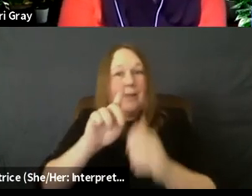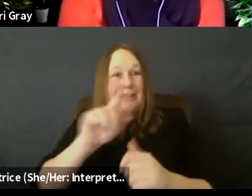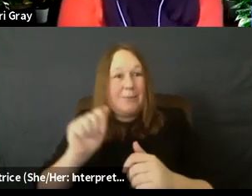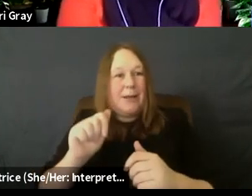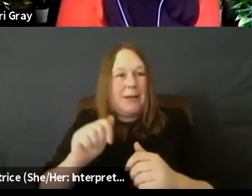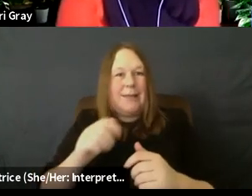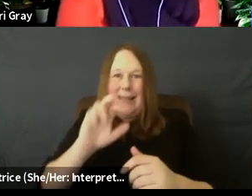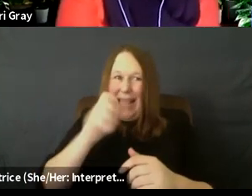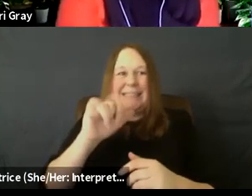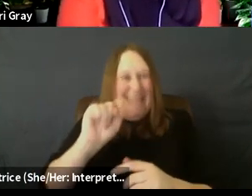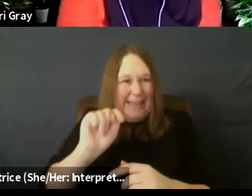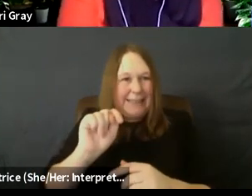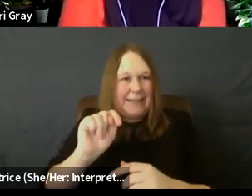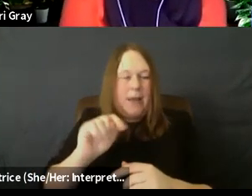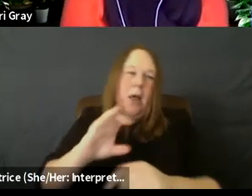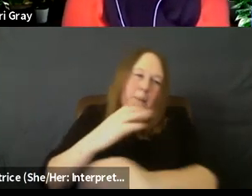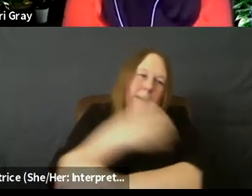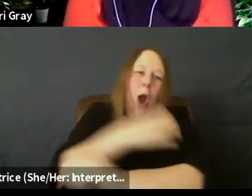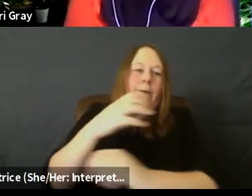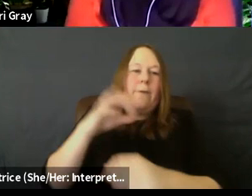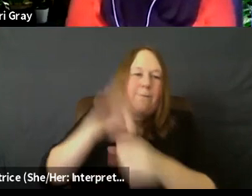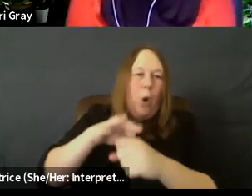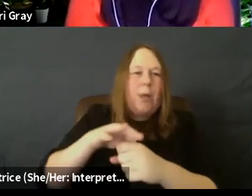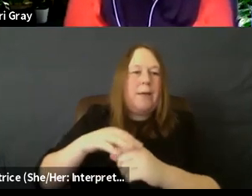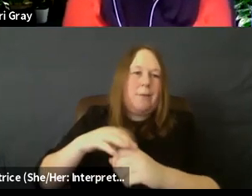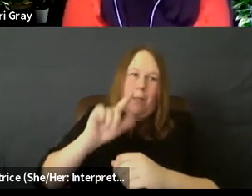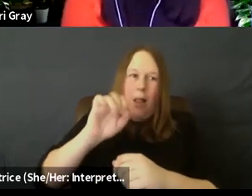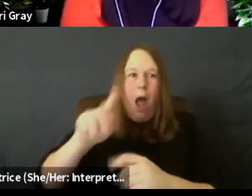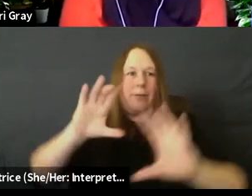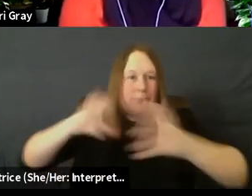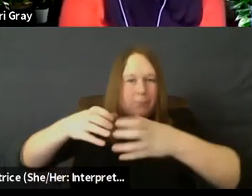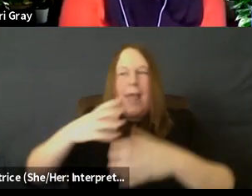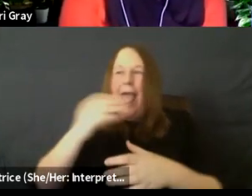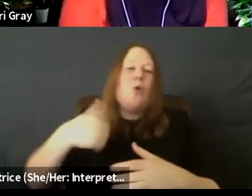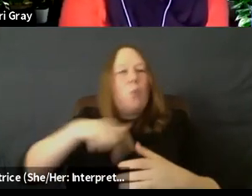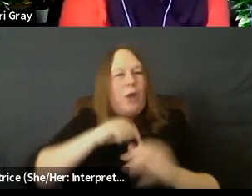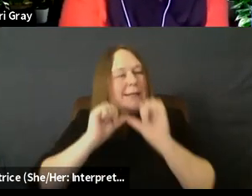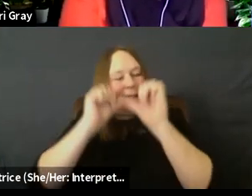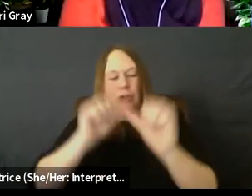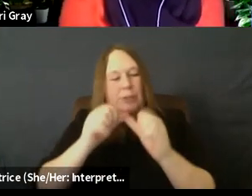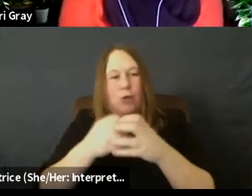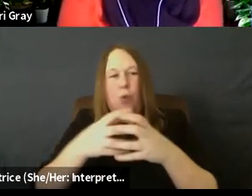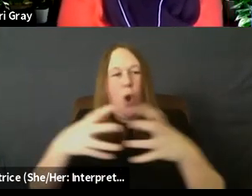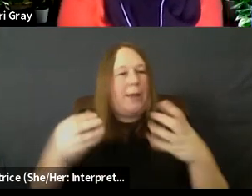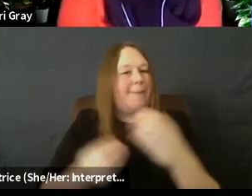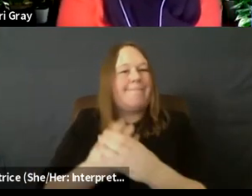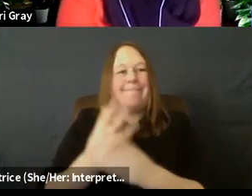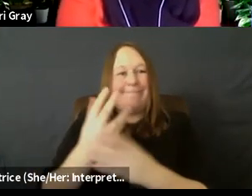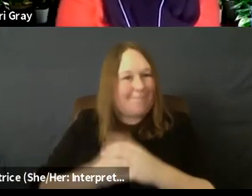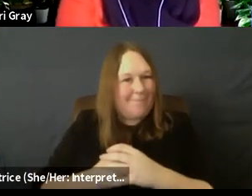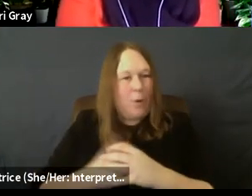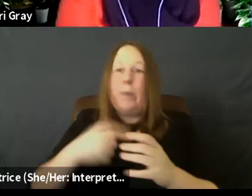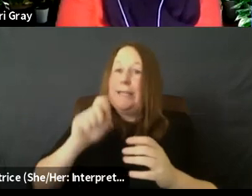disabilities exist, that they are a powerful voting bloc, and that we're continuously growing. What we need to